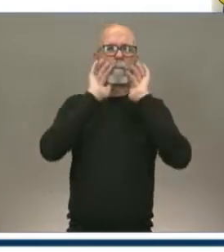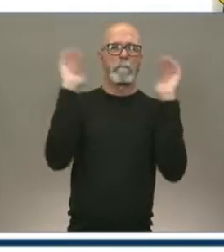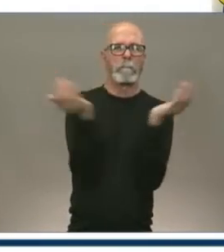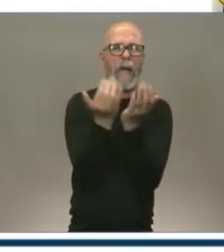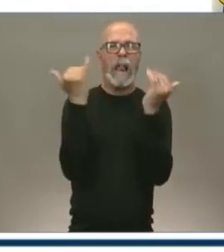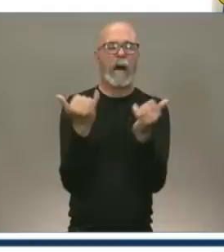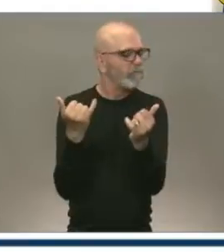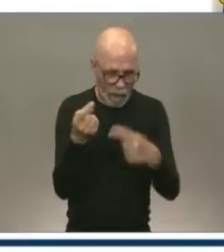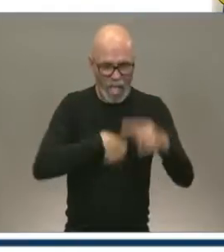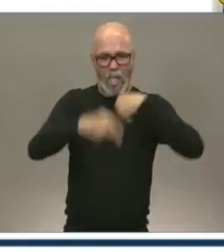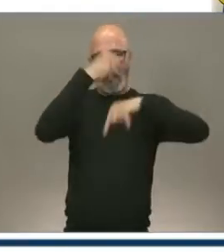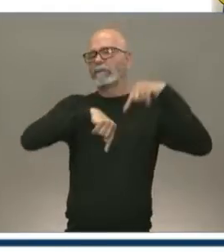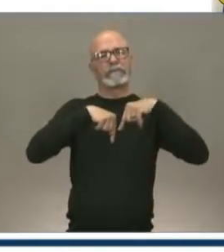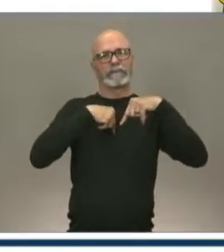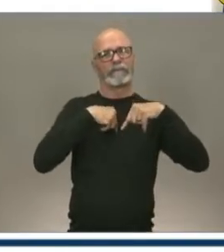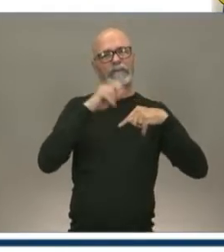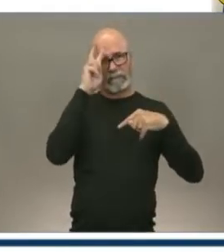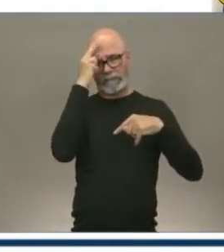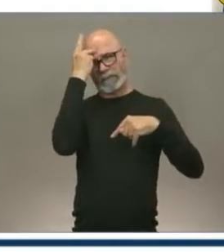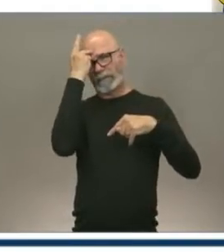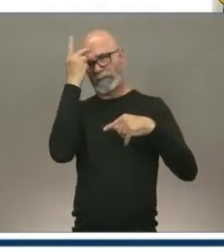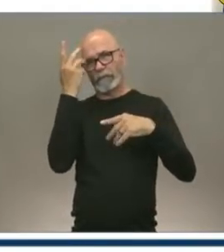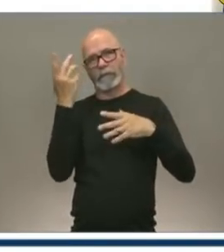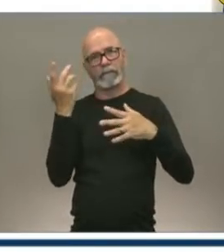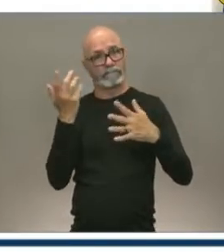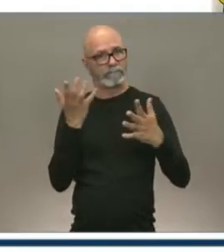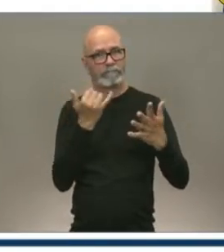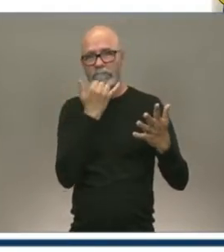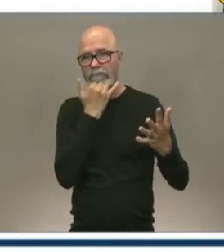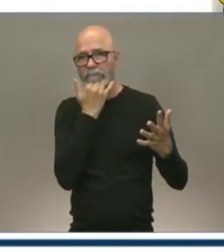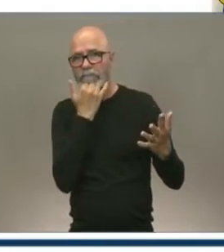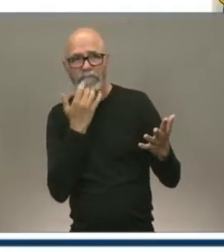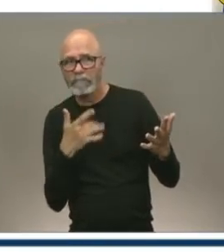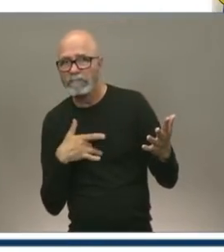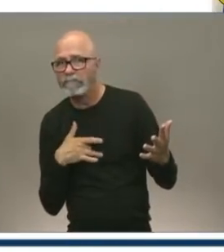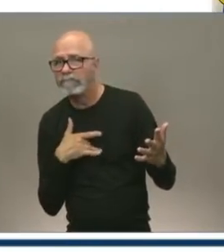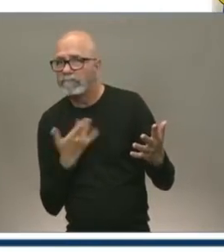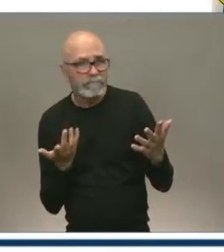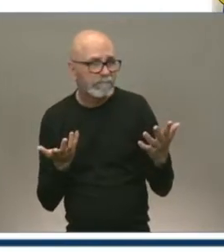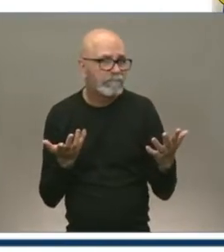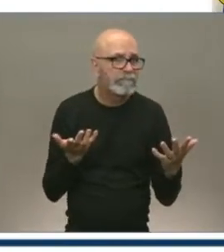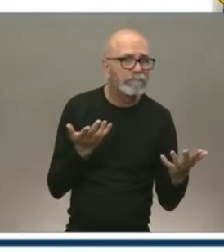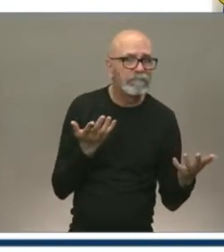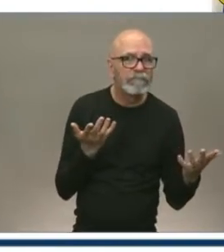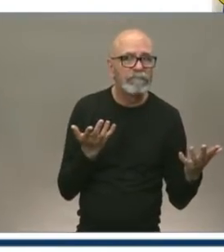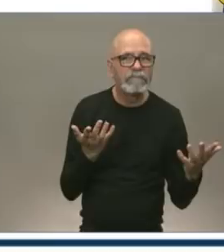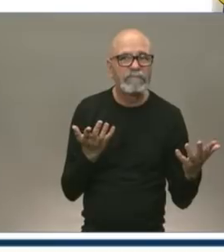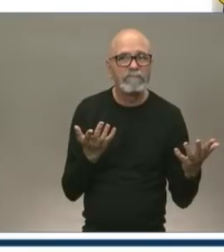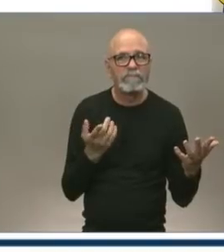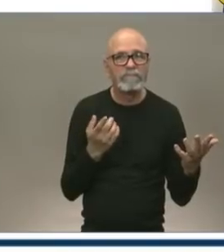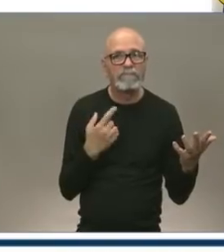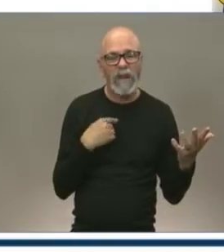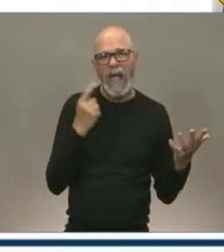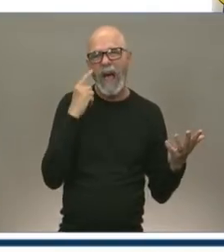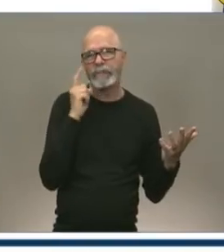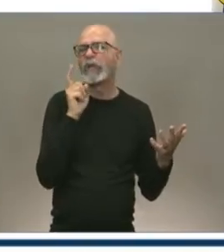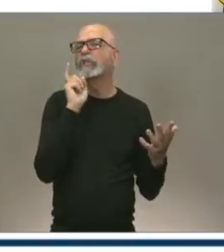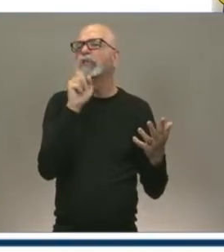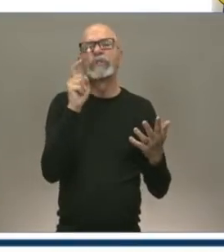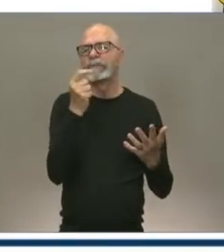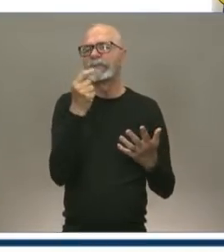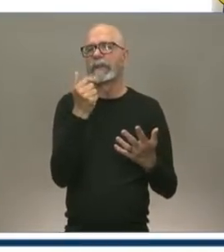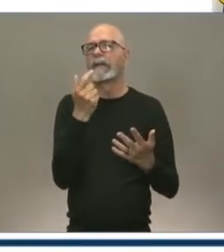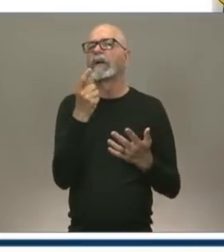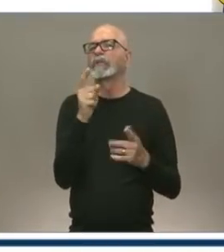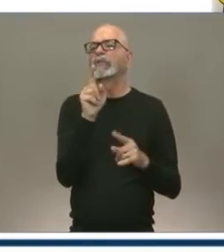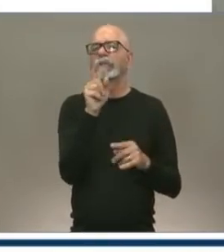border, outside of Edmonton region? And do you think that you could have taken this step in closing our border to New Brunswick a bit earlier?